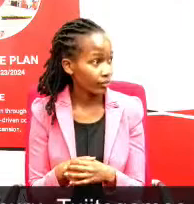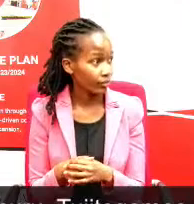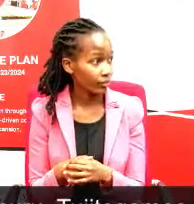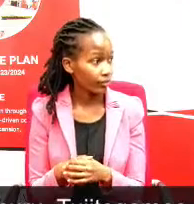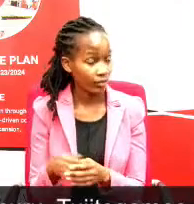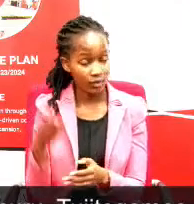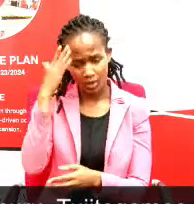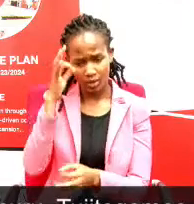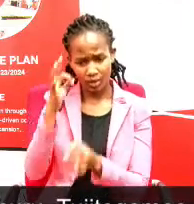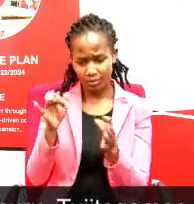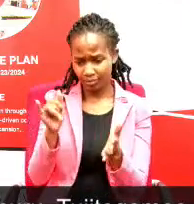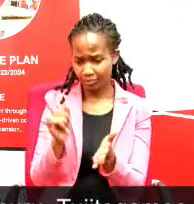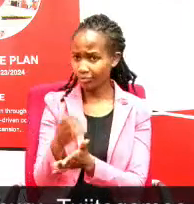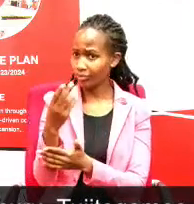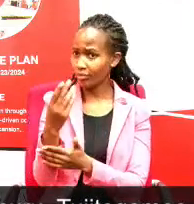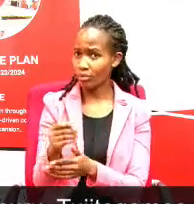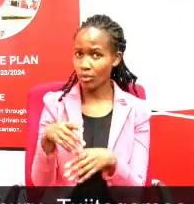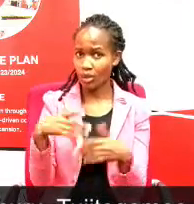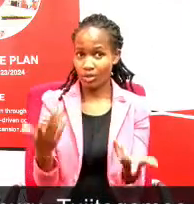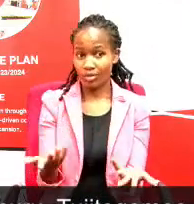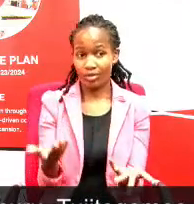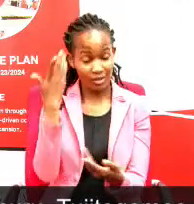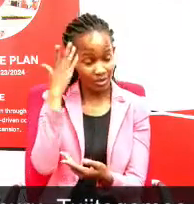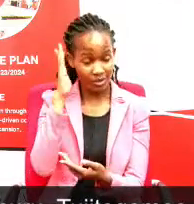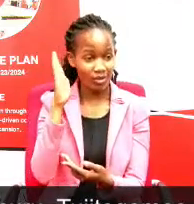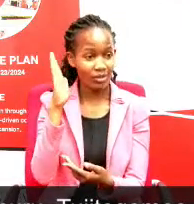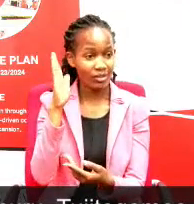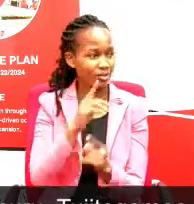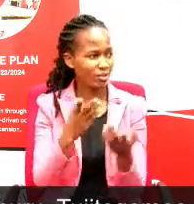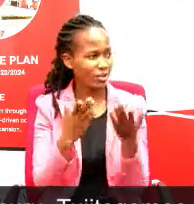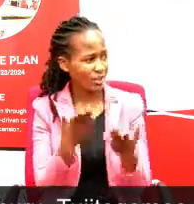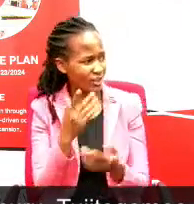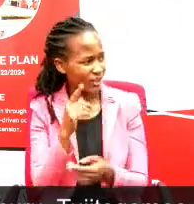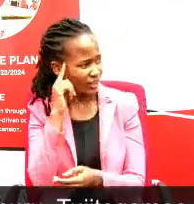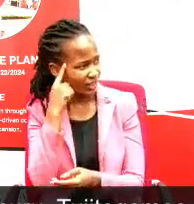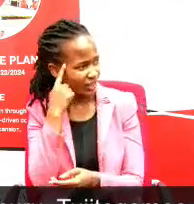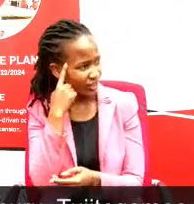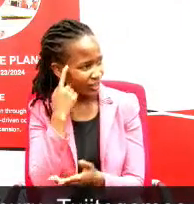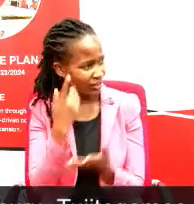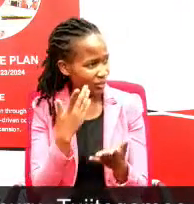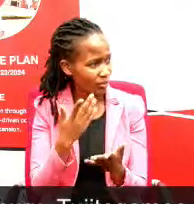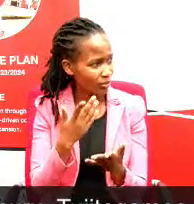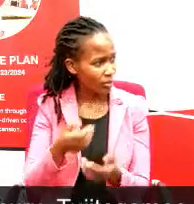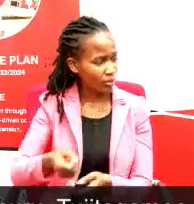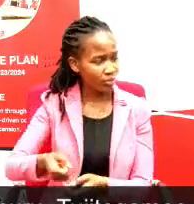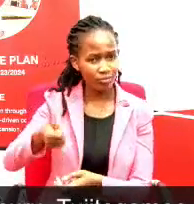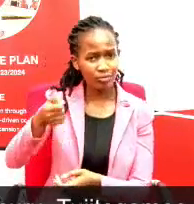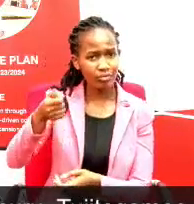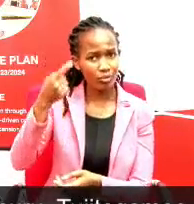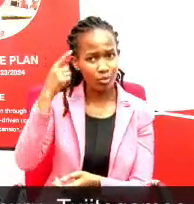We don't know whether that is the money already. It looks like the briefcase.